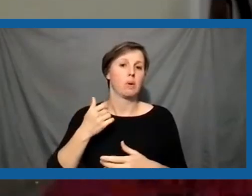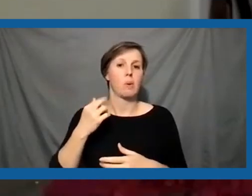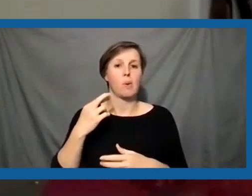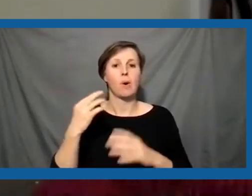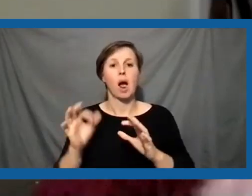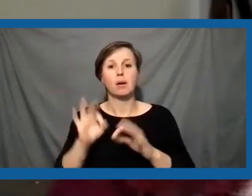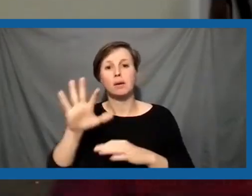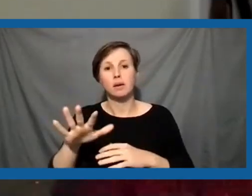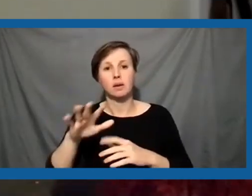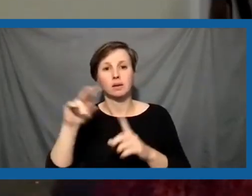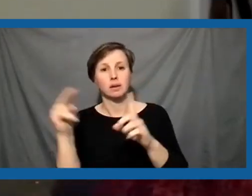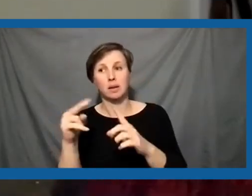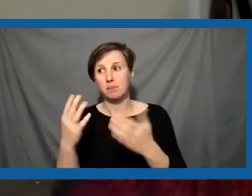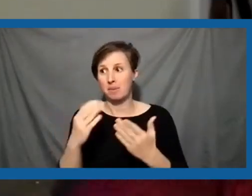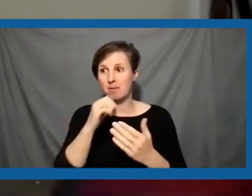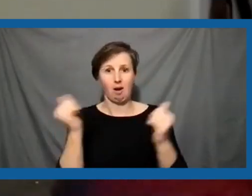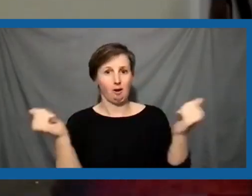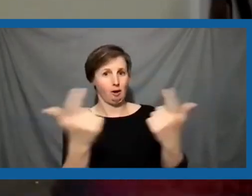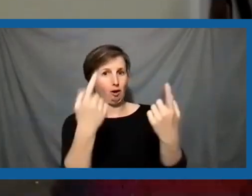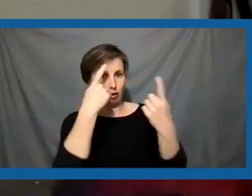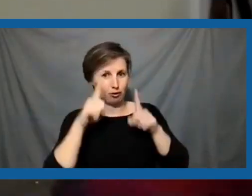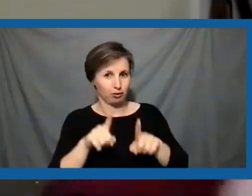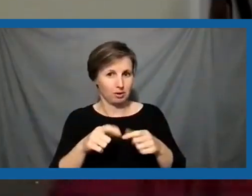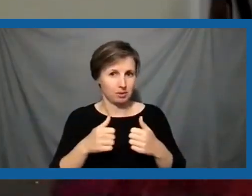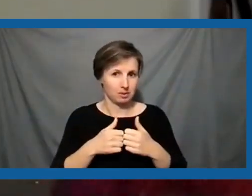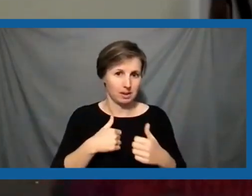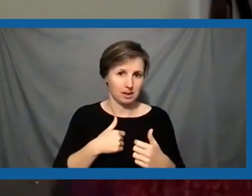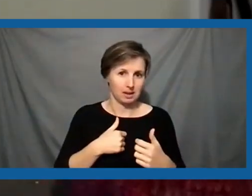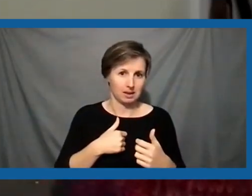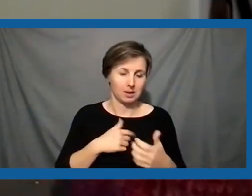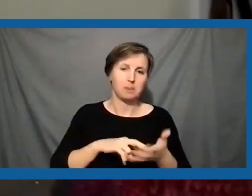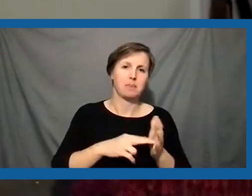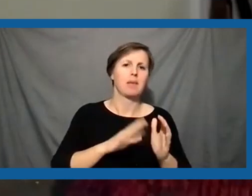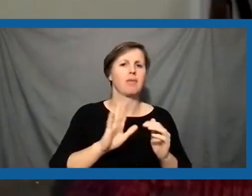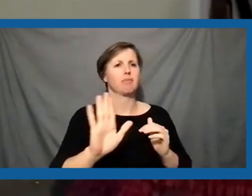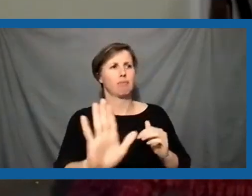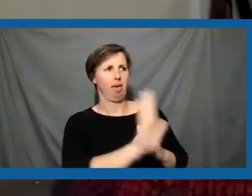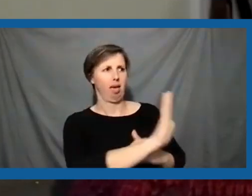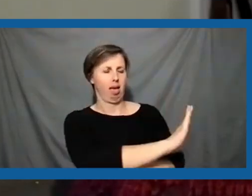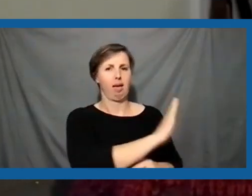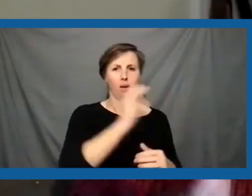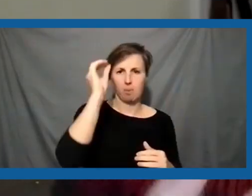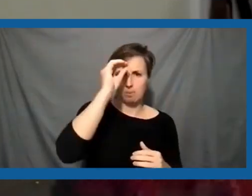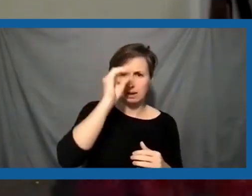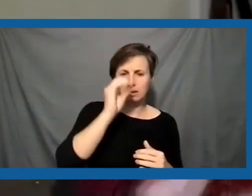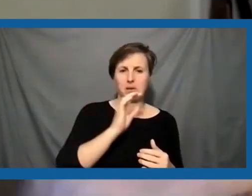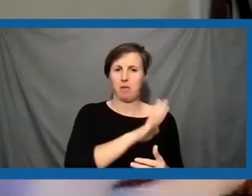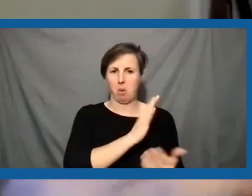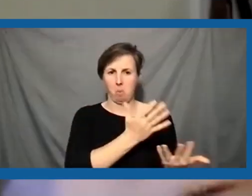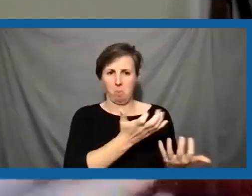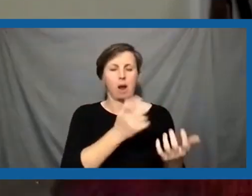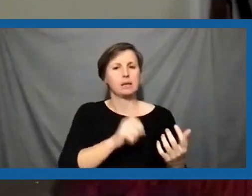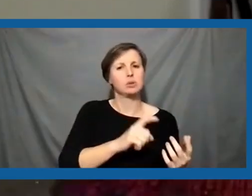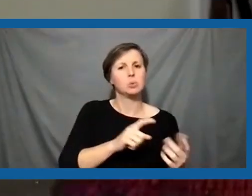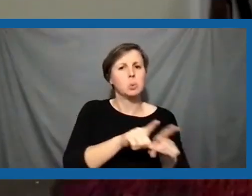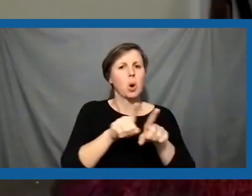all of Indian country may agree with me, and that their voices also need to be represented. So one of the big things for